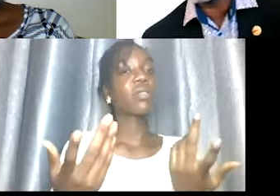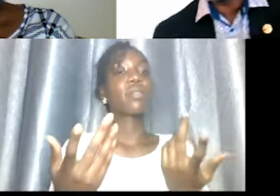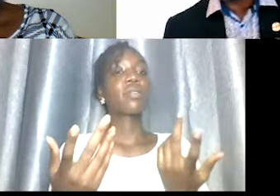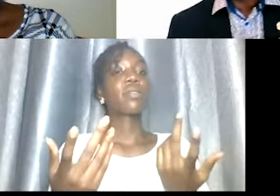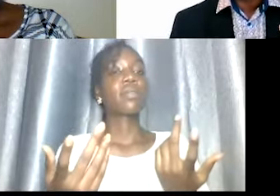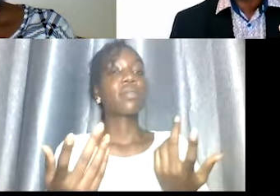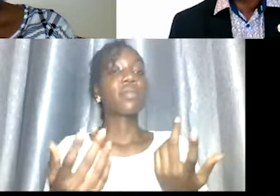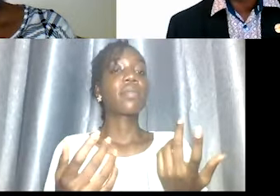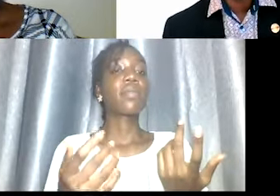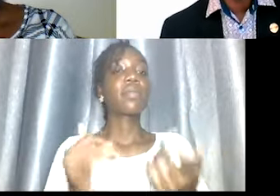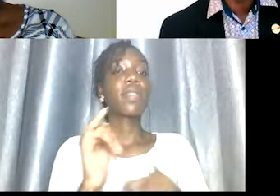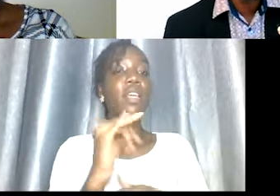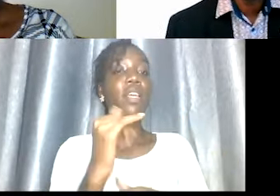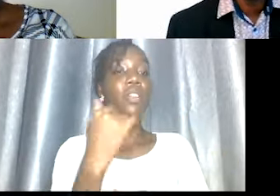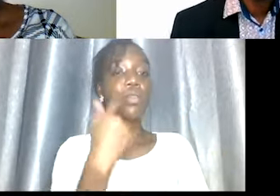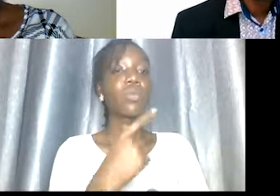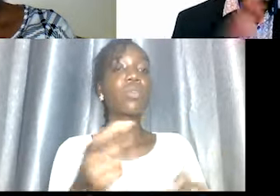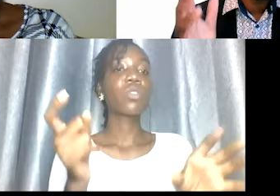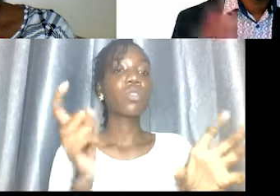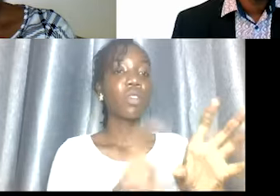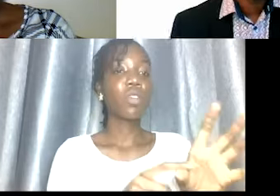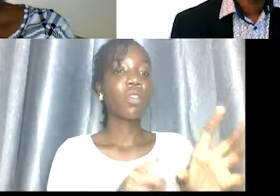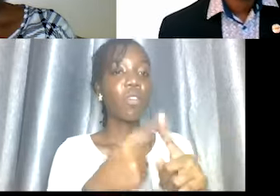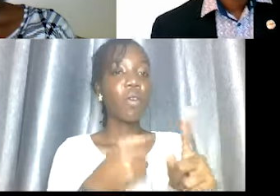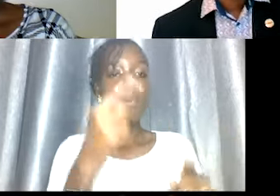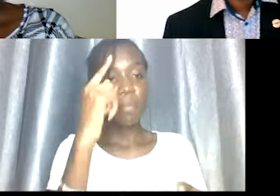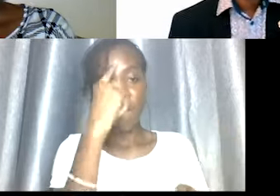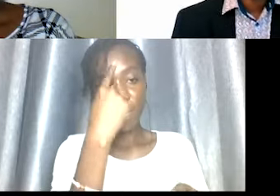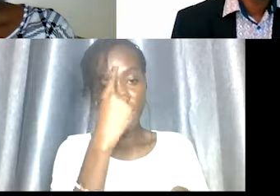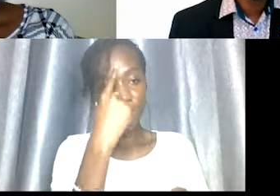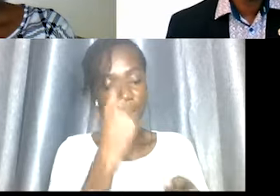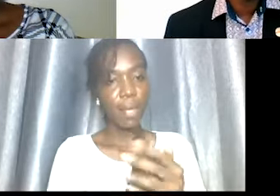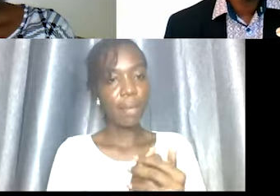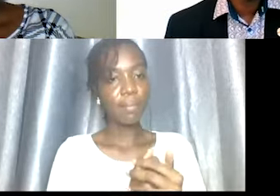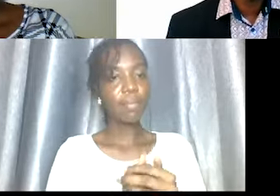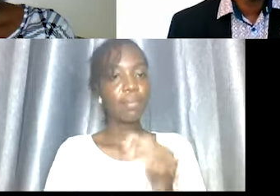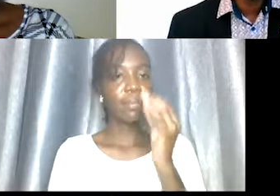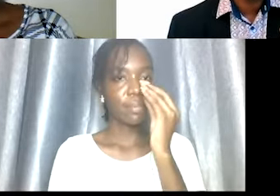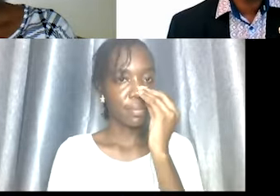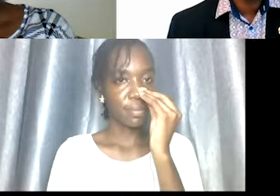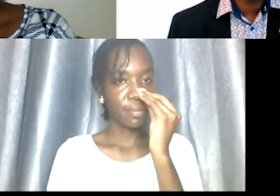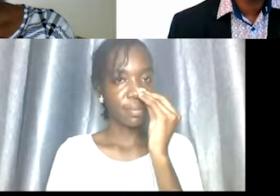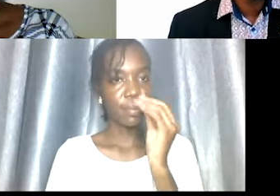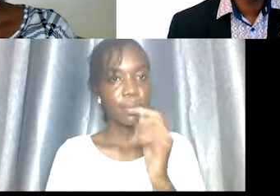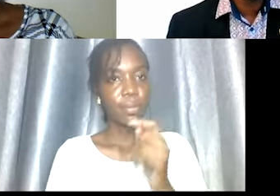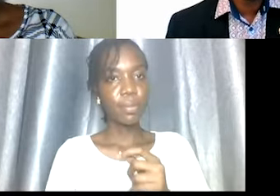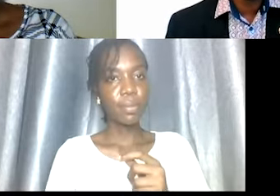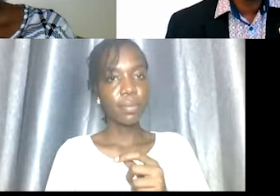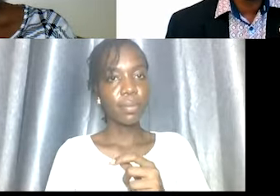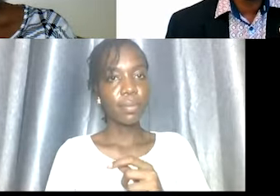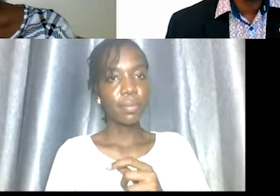joining us from India, my good friend, Toastmaster as well. It was so good to see you all.